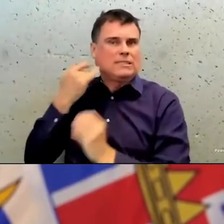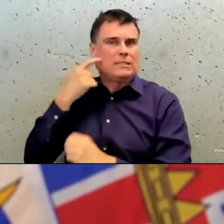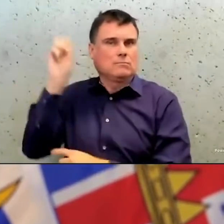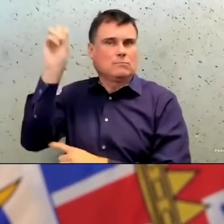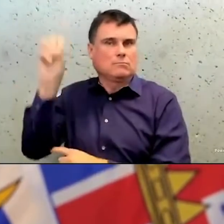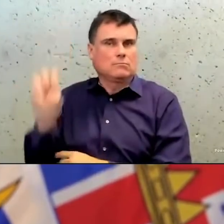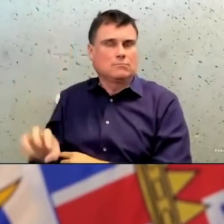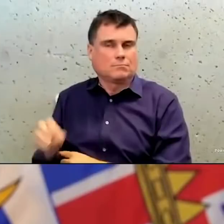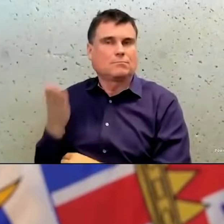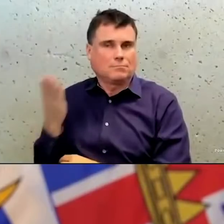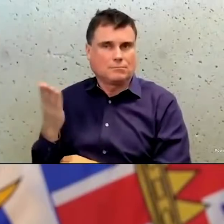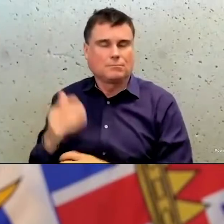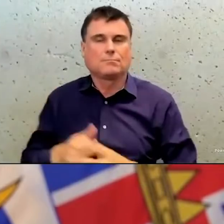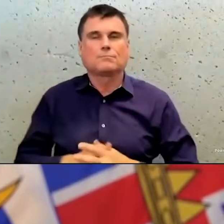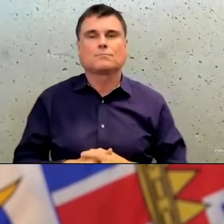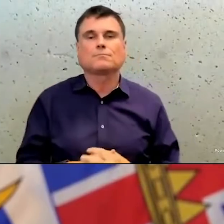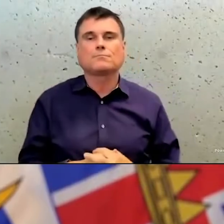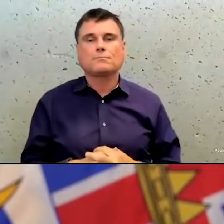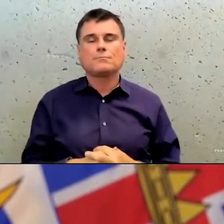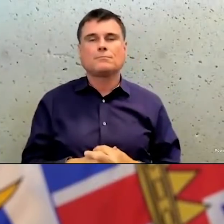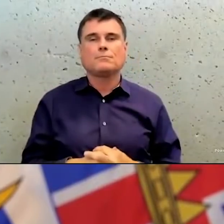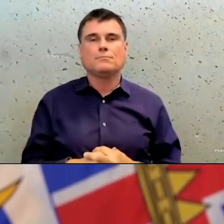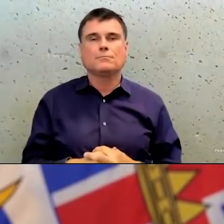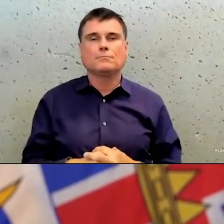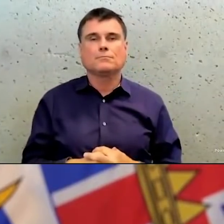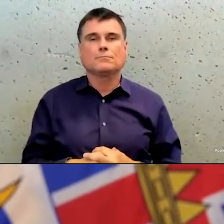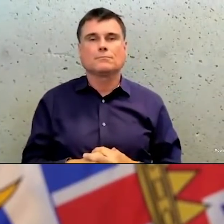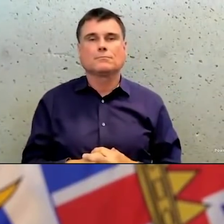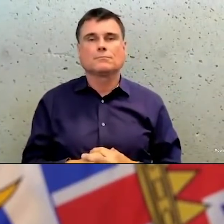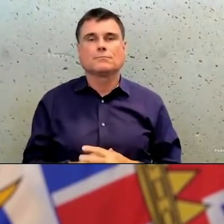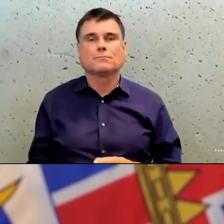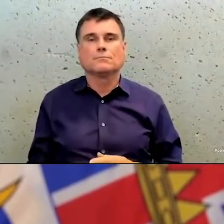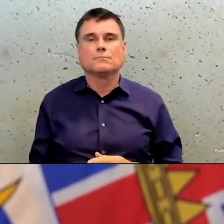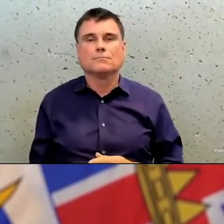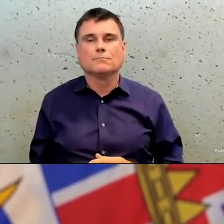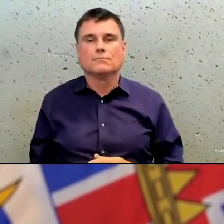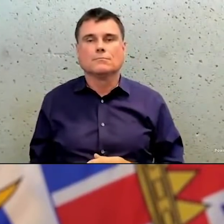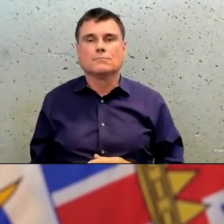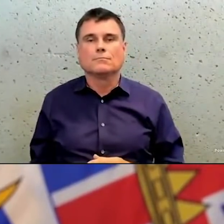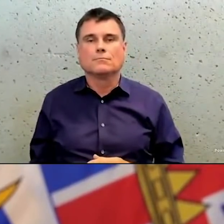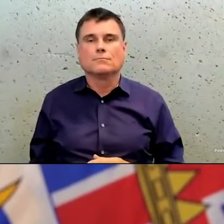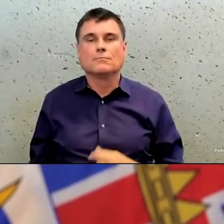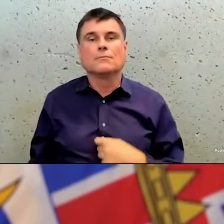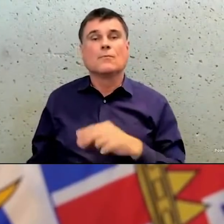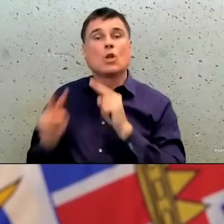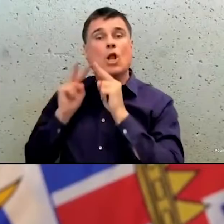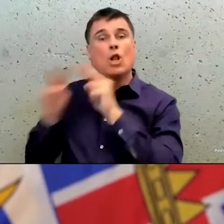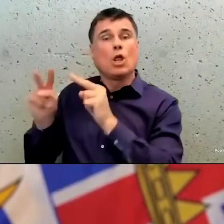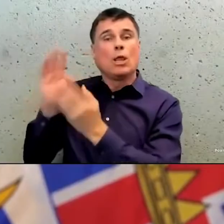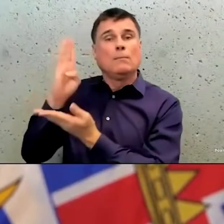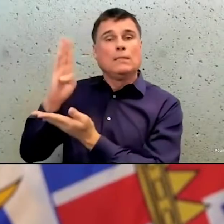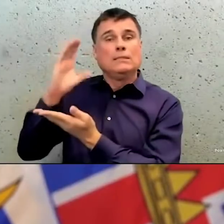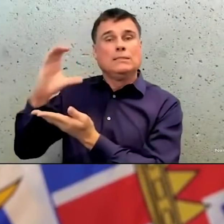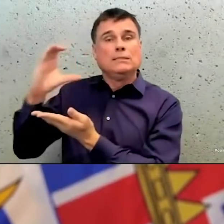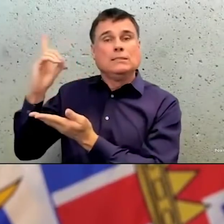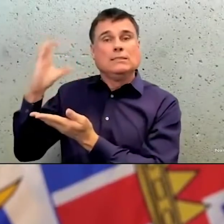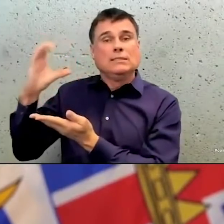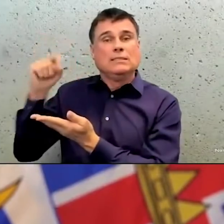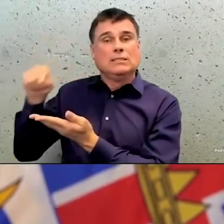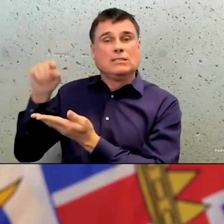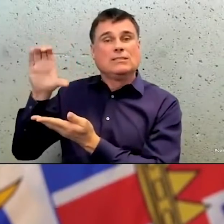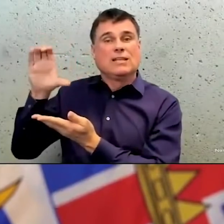1-800-668-6868. And I would also encourage people to go to our BC CDC website, where there's lots of useful information and